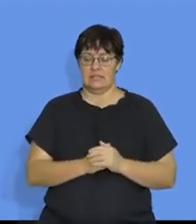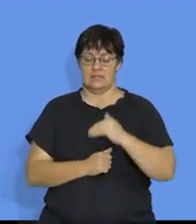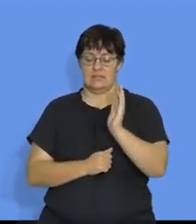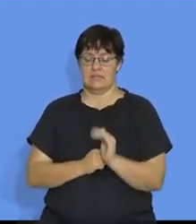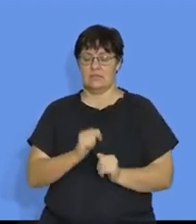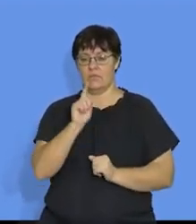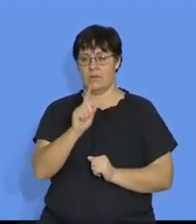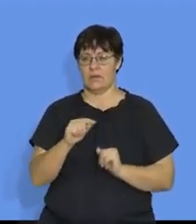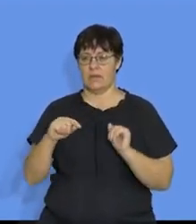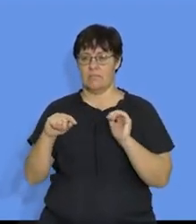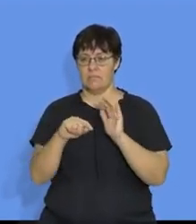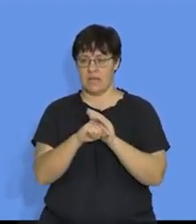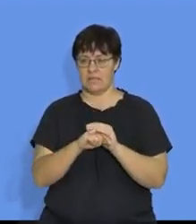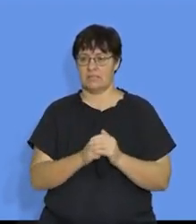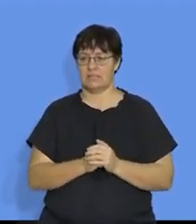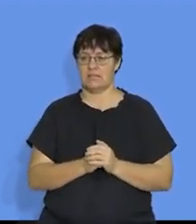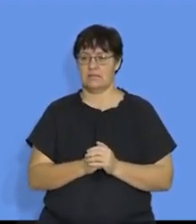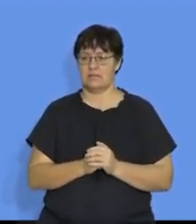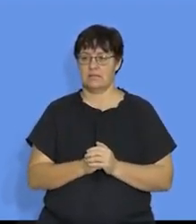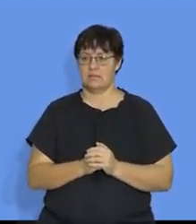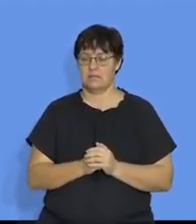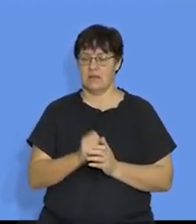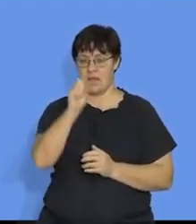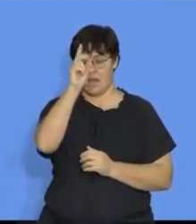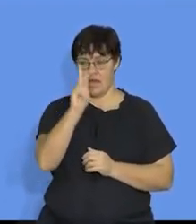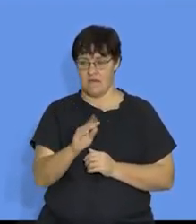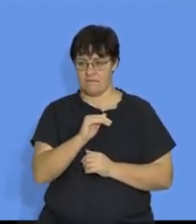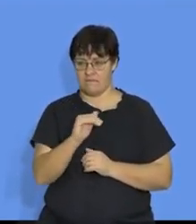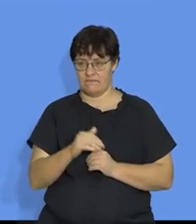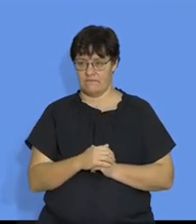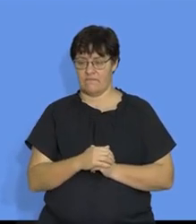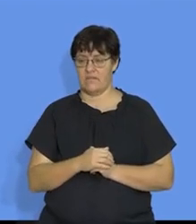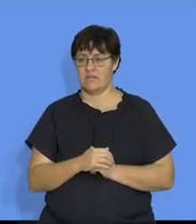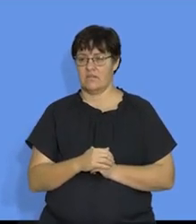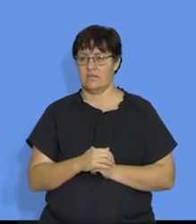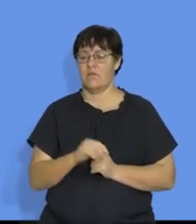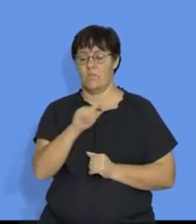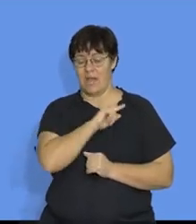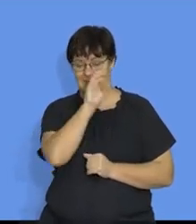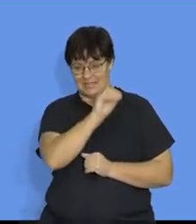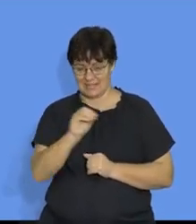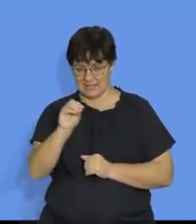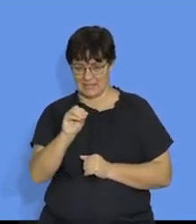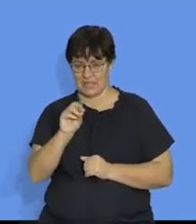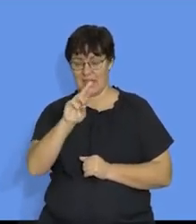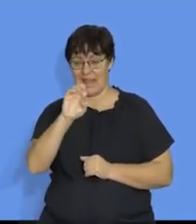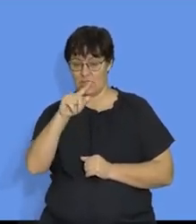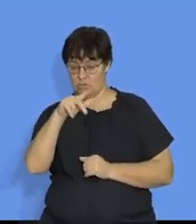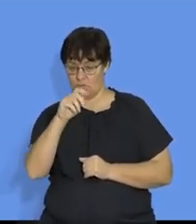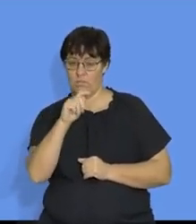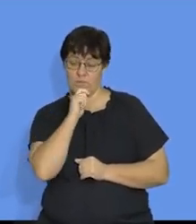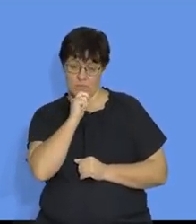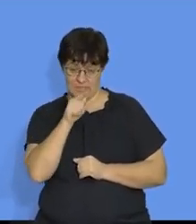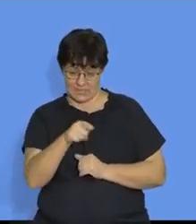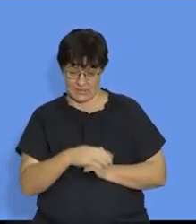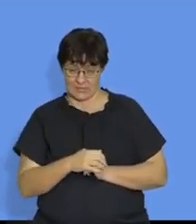16 times 1 minus a half. I've substituted in a half because that is my ratio that